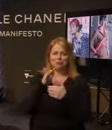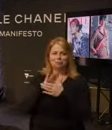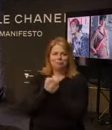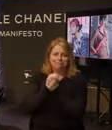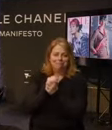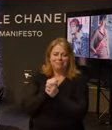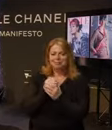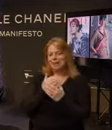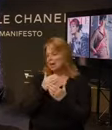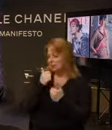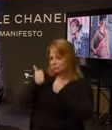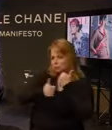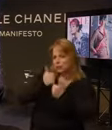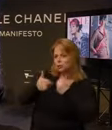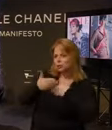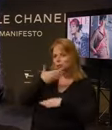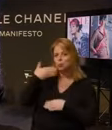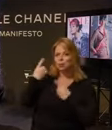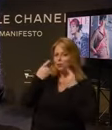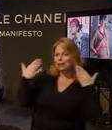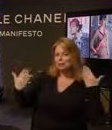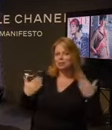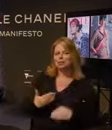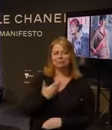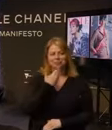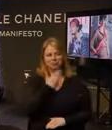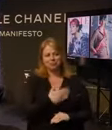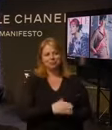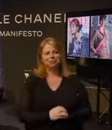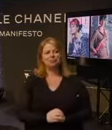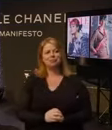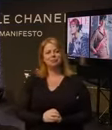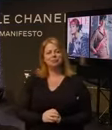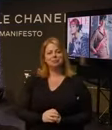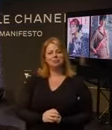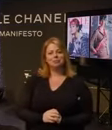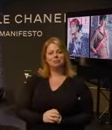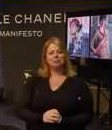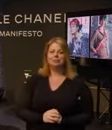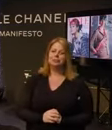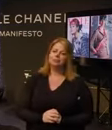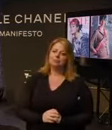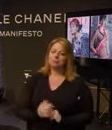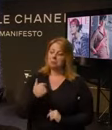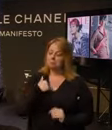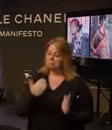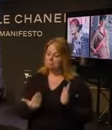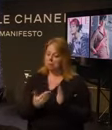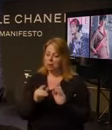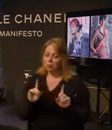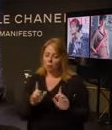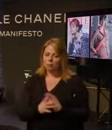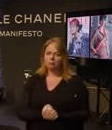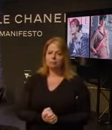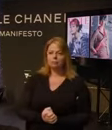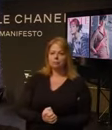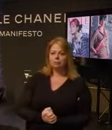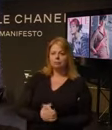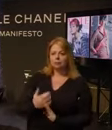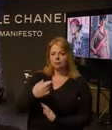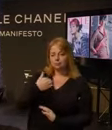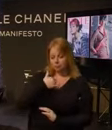the NGV. It's beautiful. Thank you. And I think the things I might add to that as well is, for